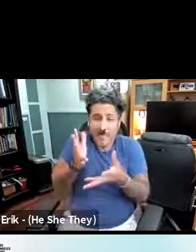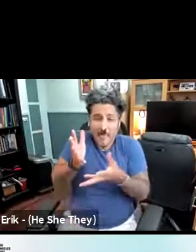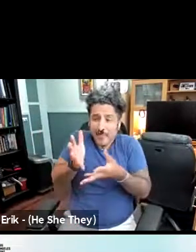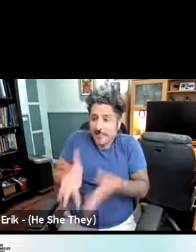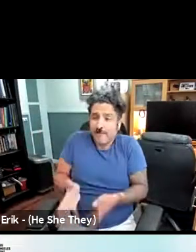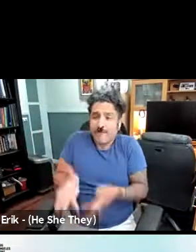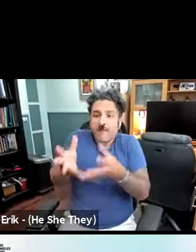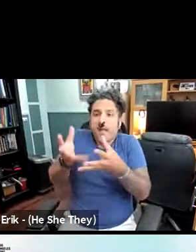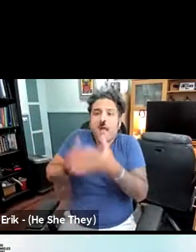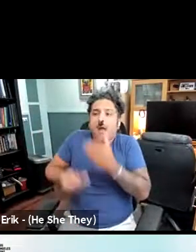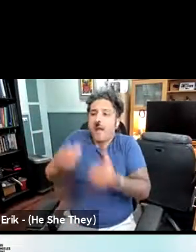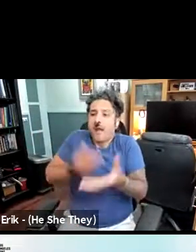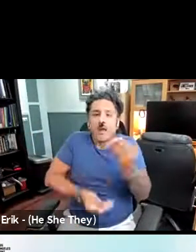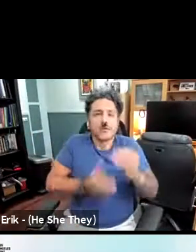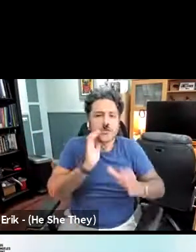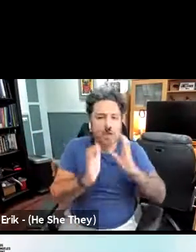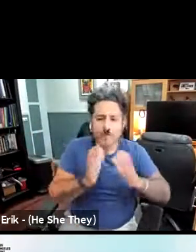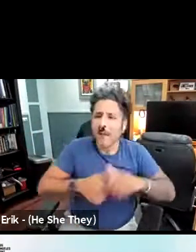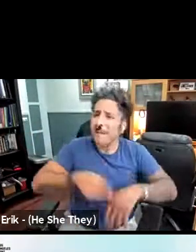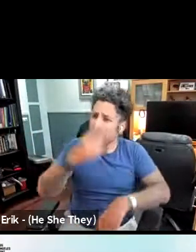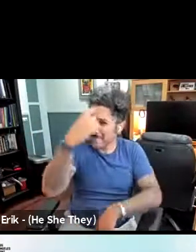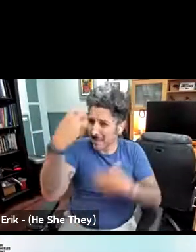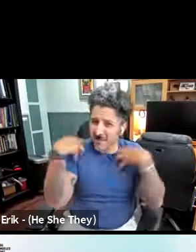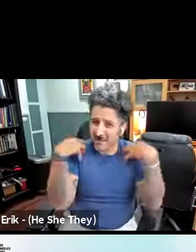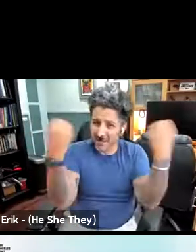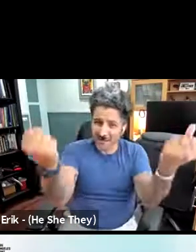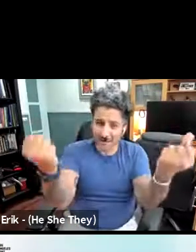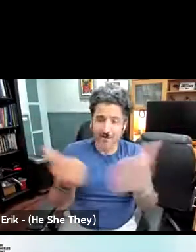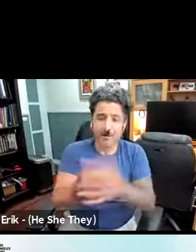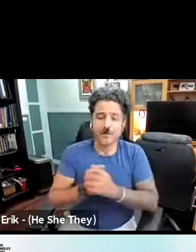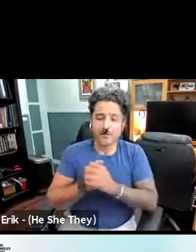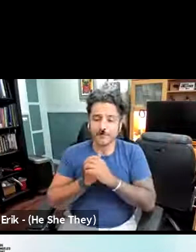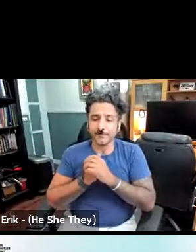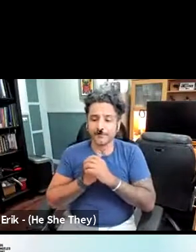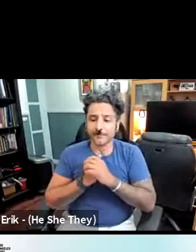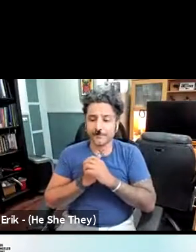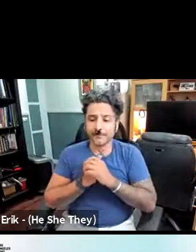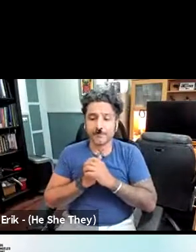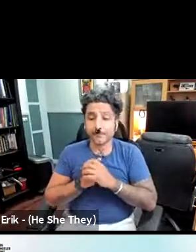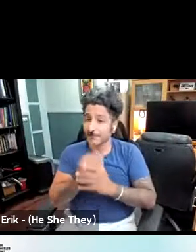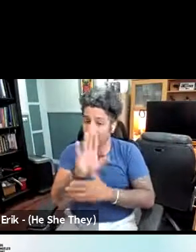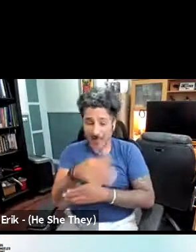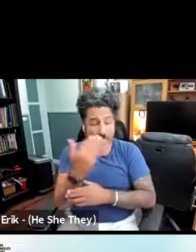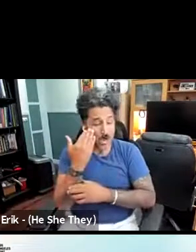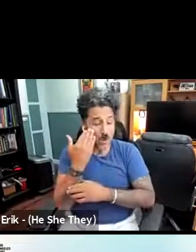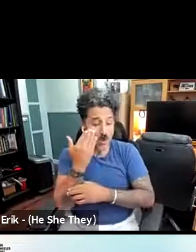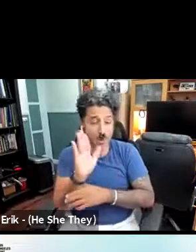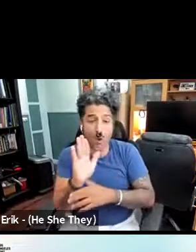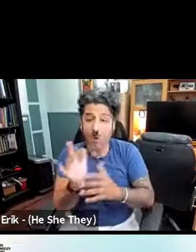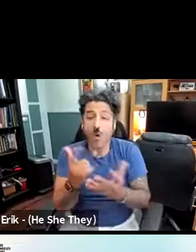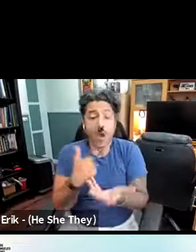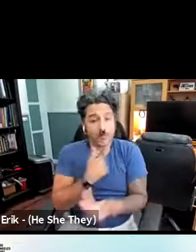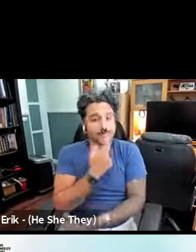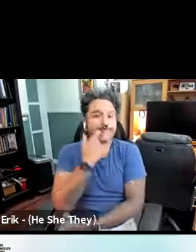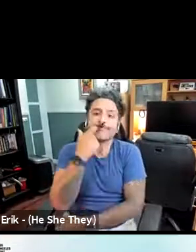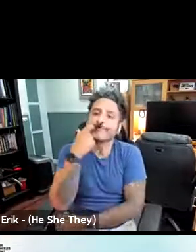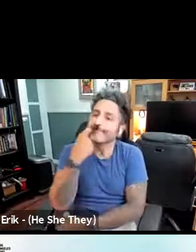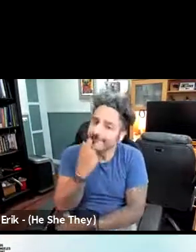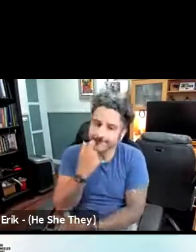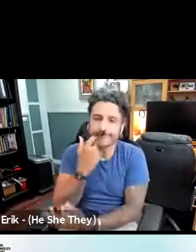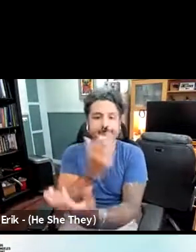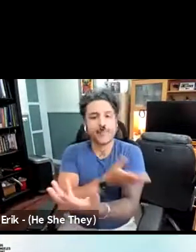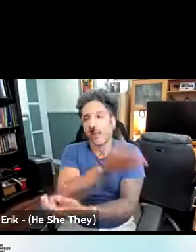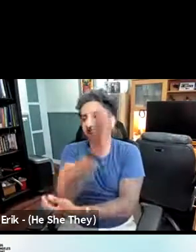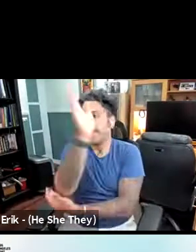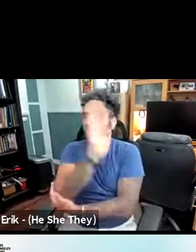everyday conversation, mental health. You know, I don't know, but I've been through addictions and